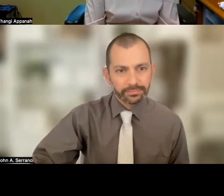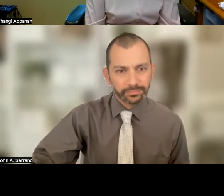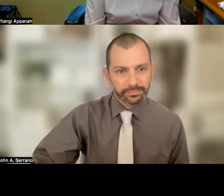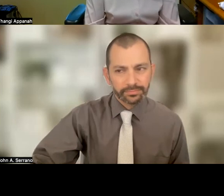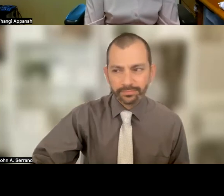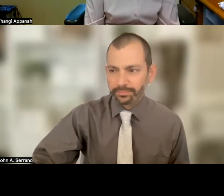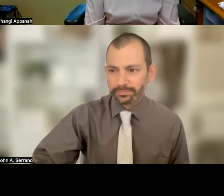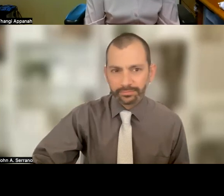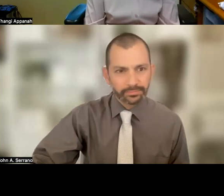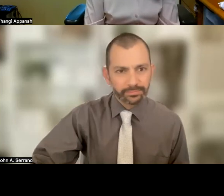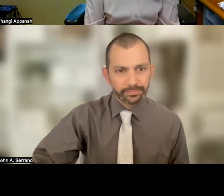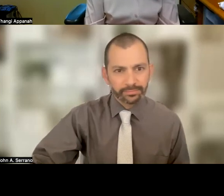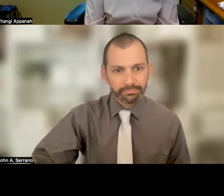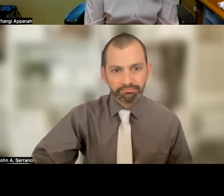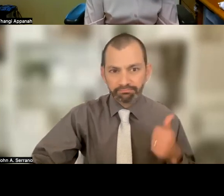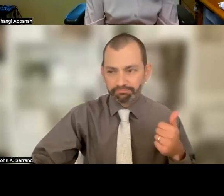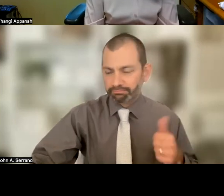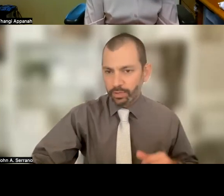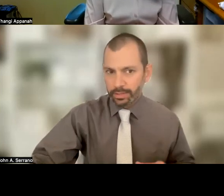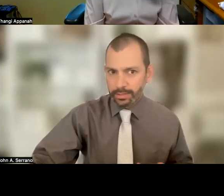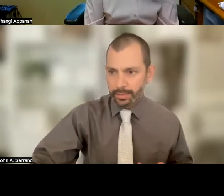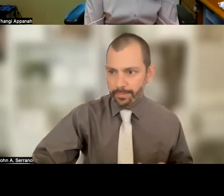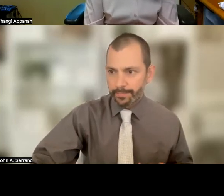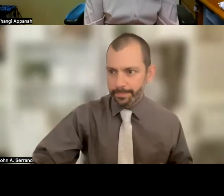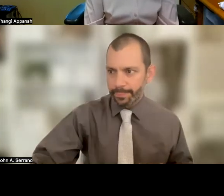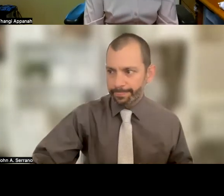Also, incorporating differentiated instruction is important.